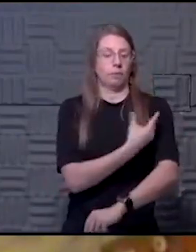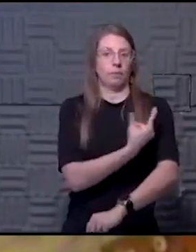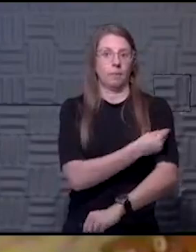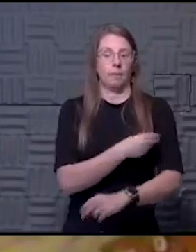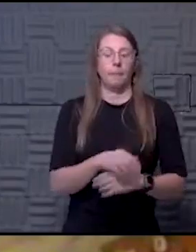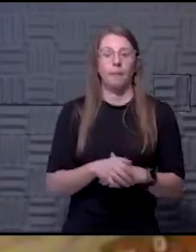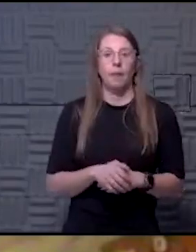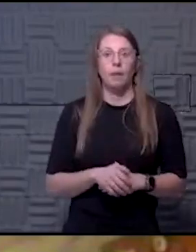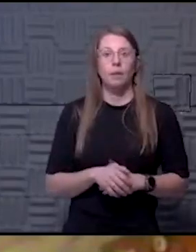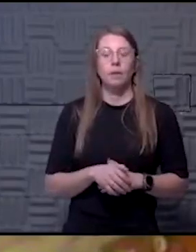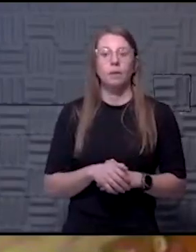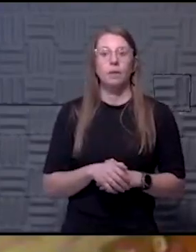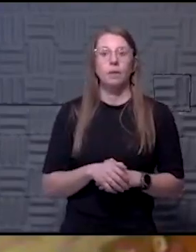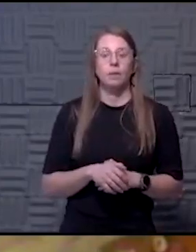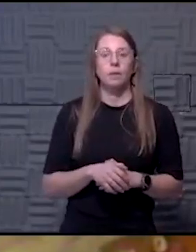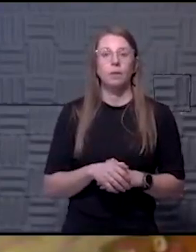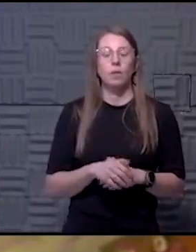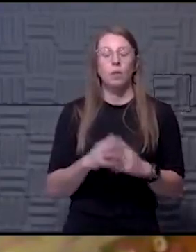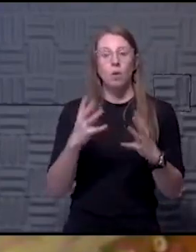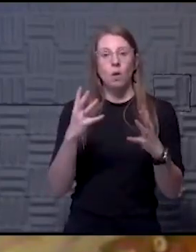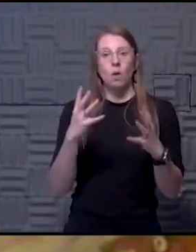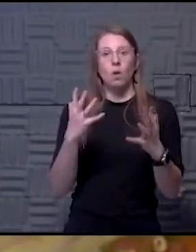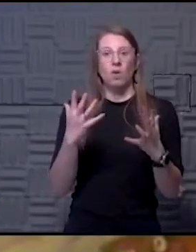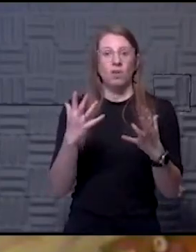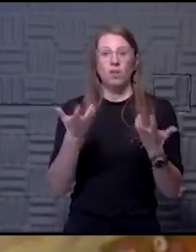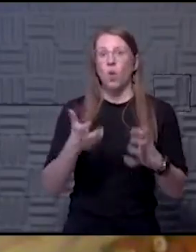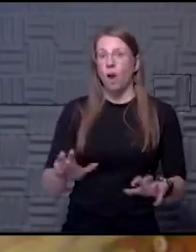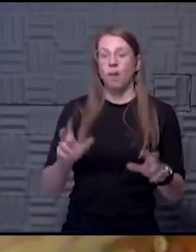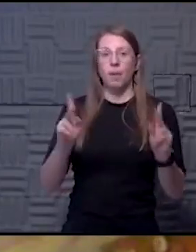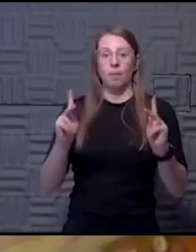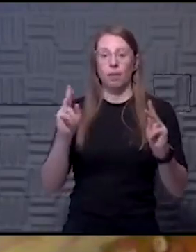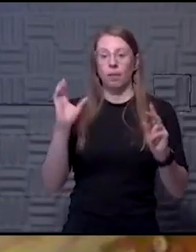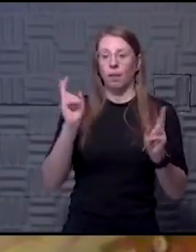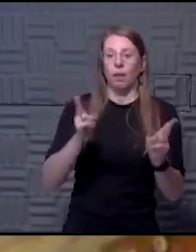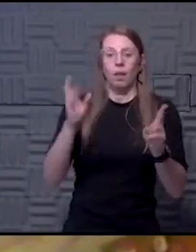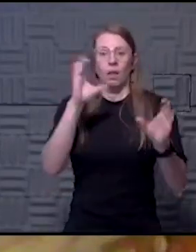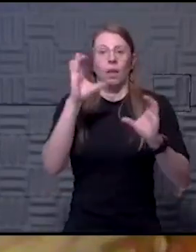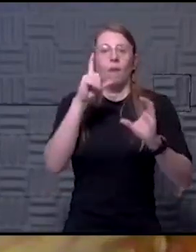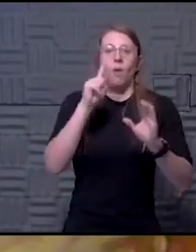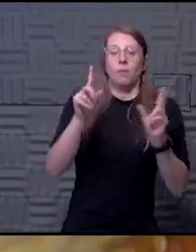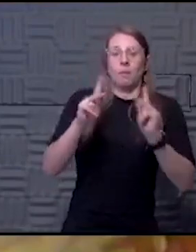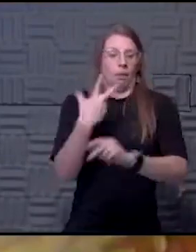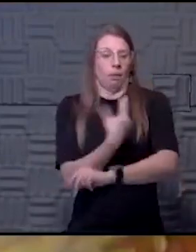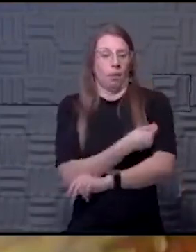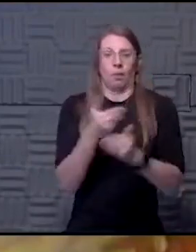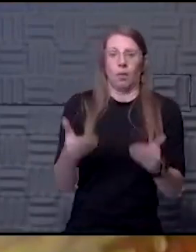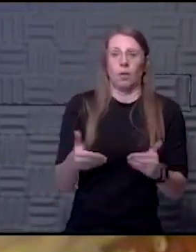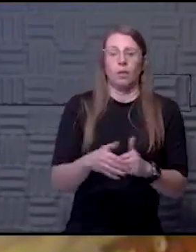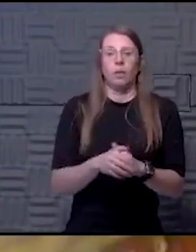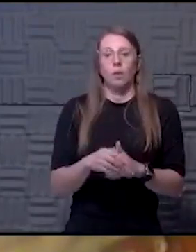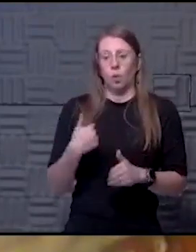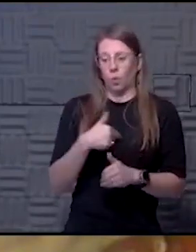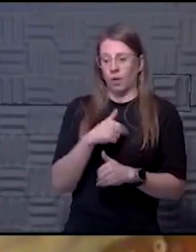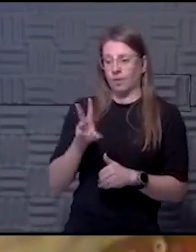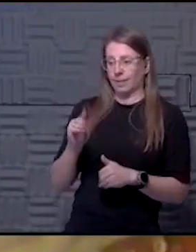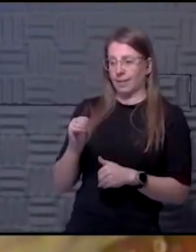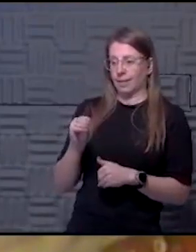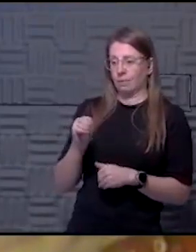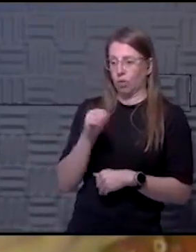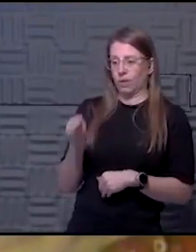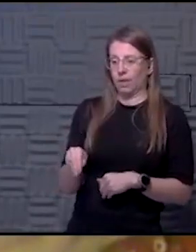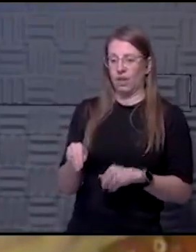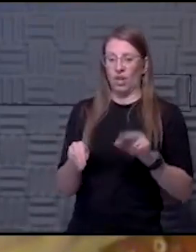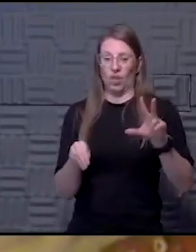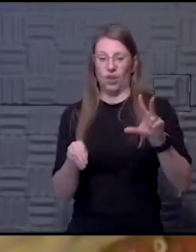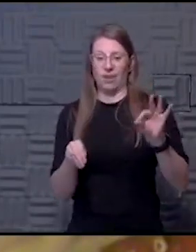said, you don't want to have a mad scramble. We are up about 60% compared to the 39% in the